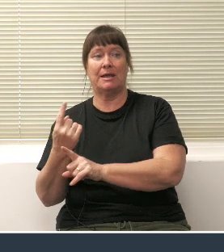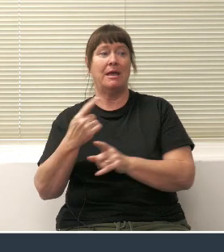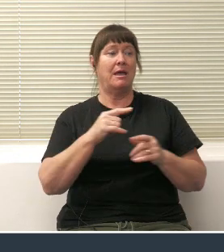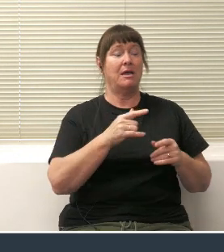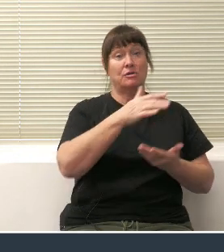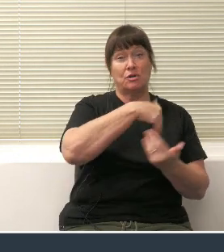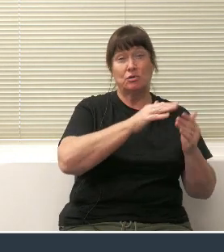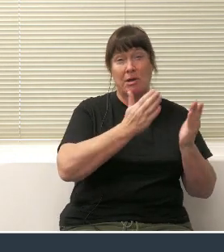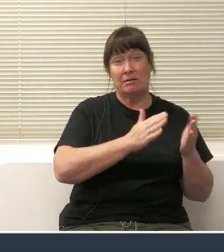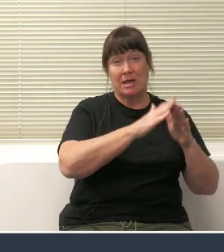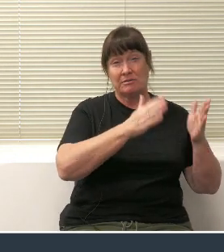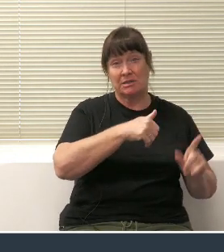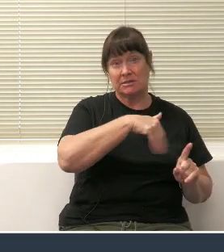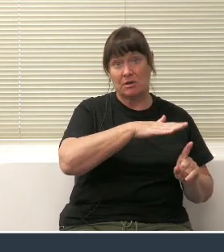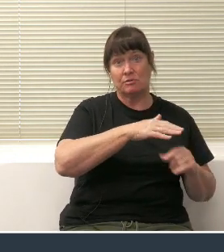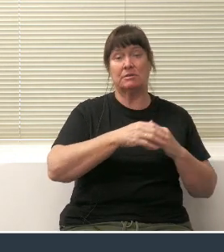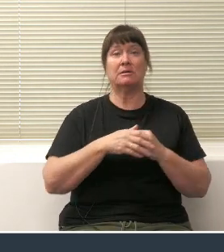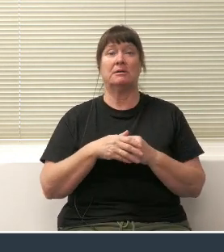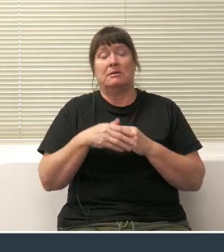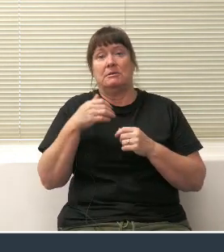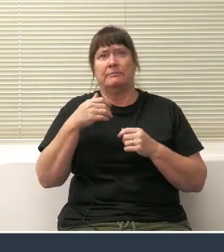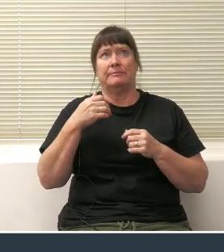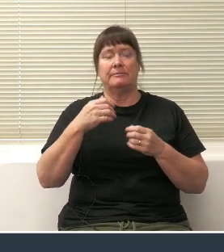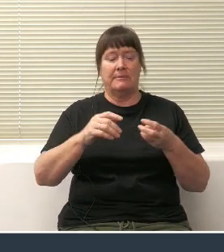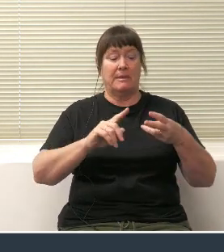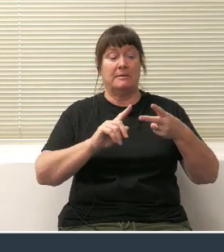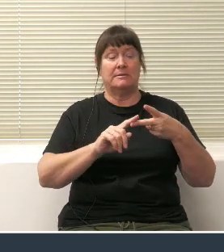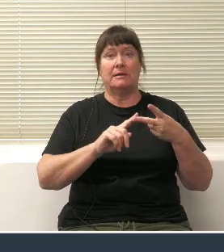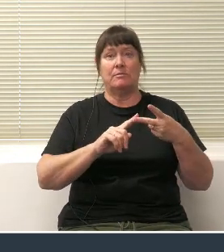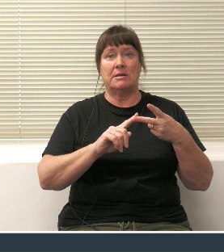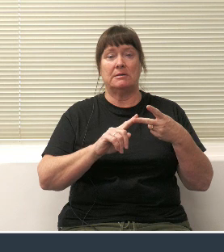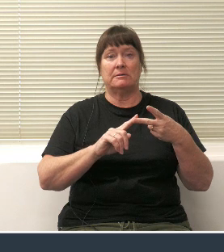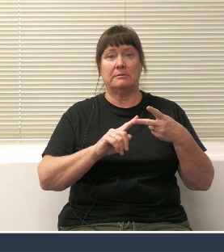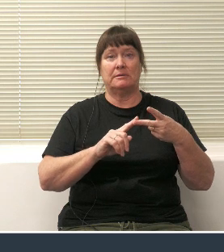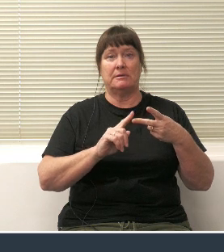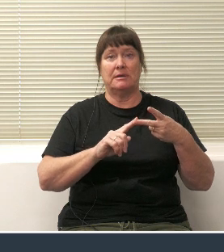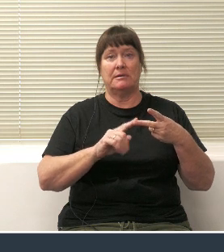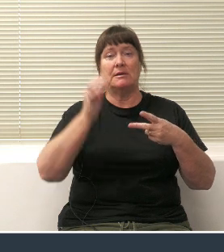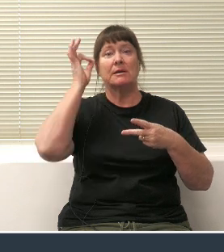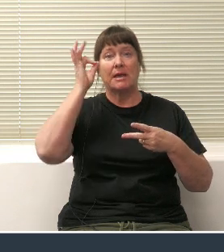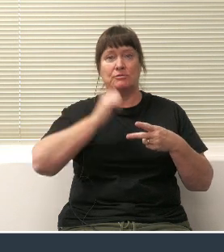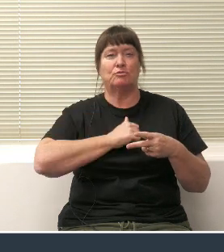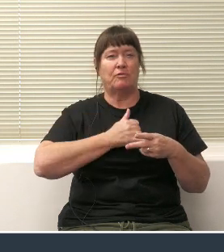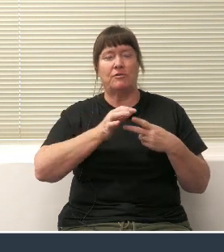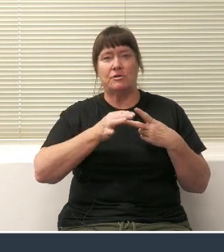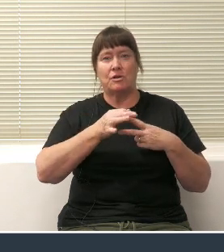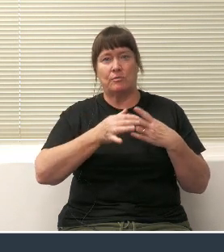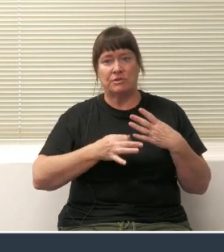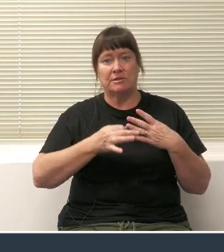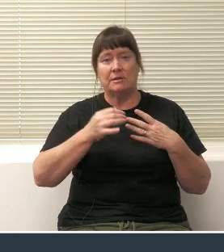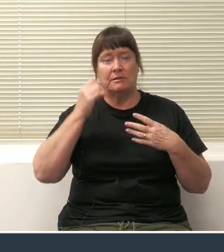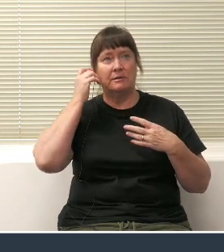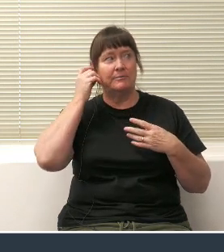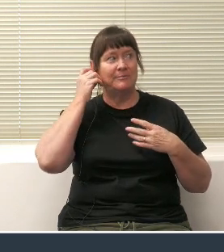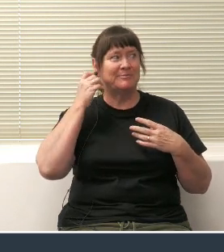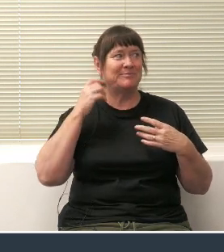housing villages? So the second piece there was council's preferred option. Of the submitters that answered